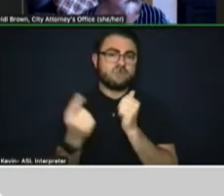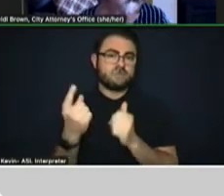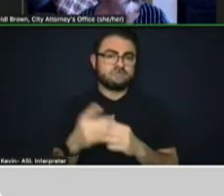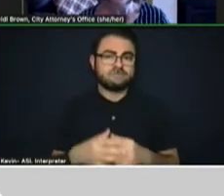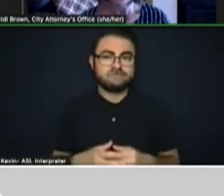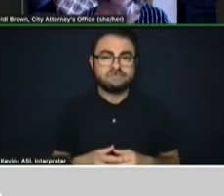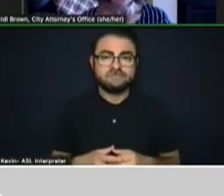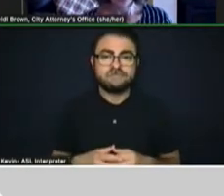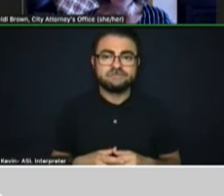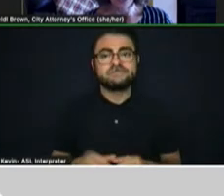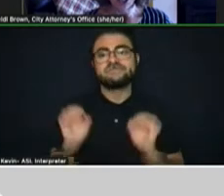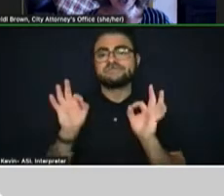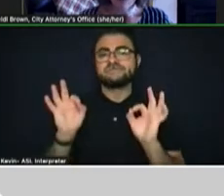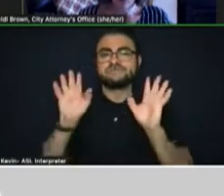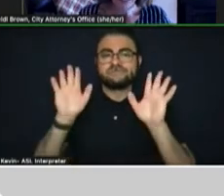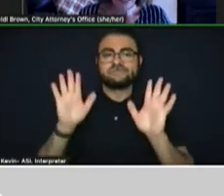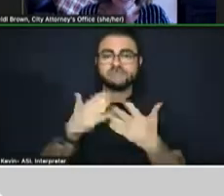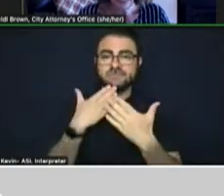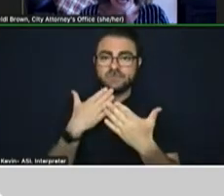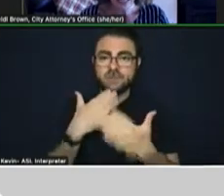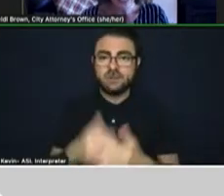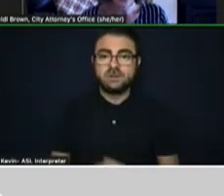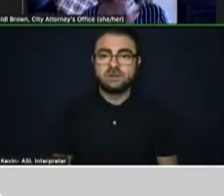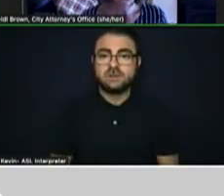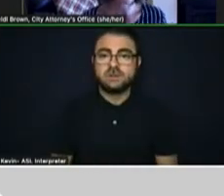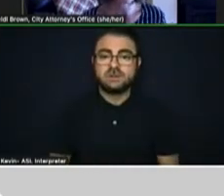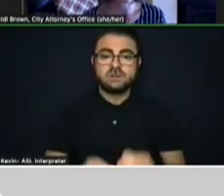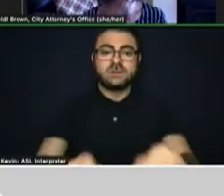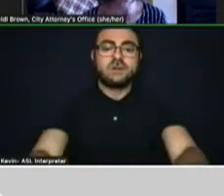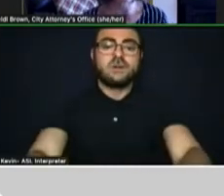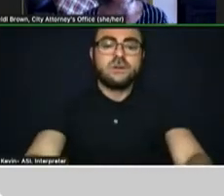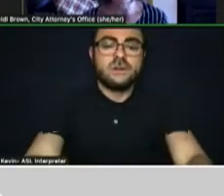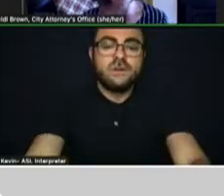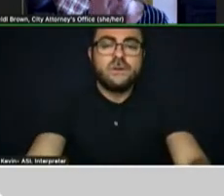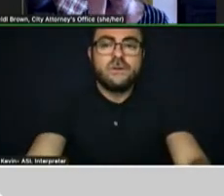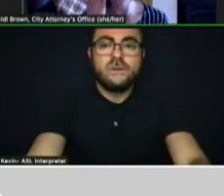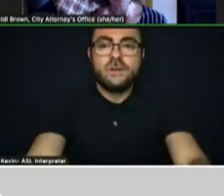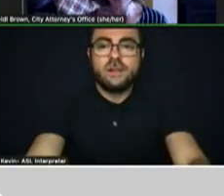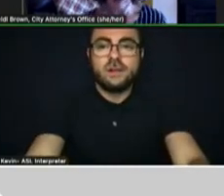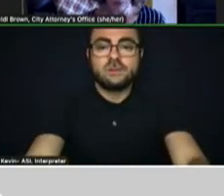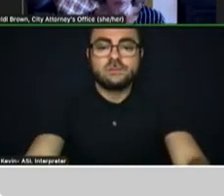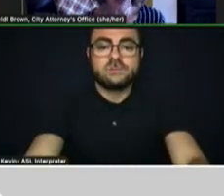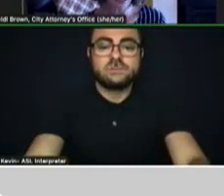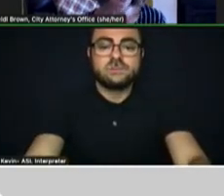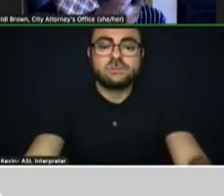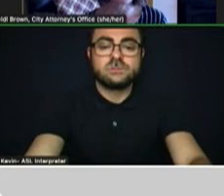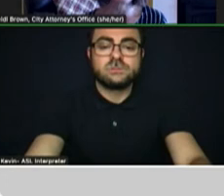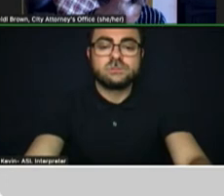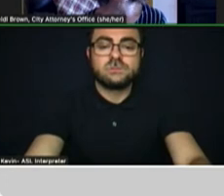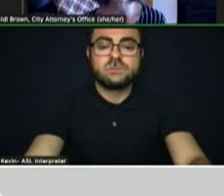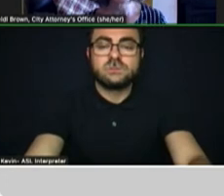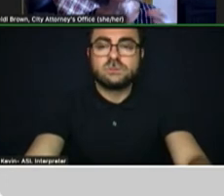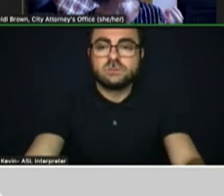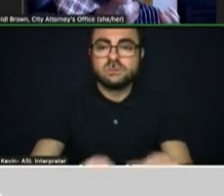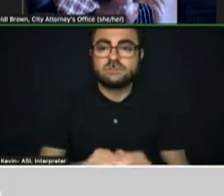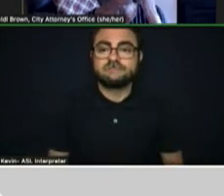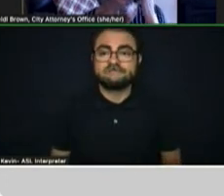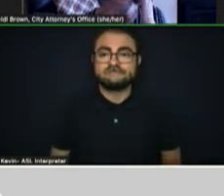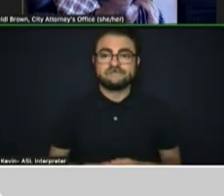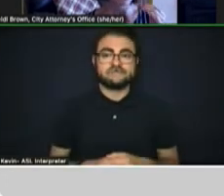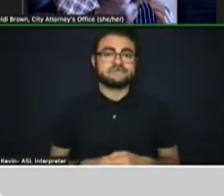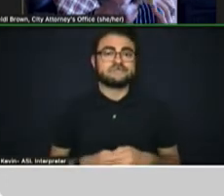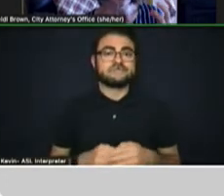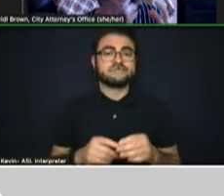you. One thing that I think is really great for and important for people to know is that at the beginning